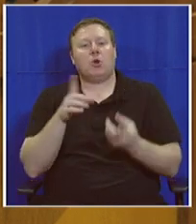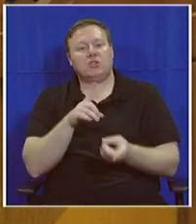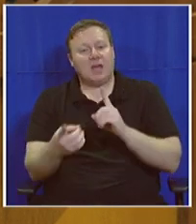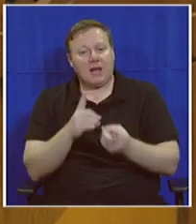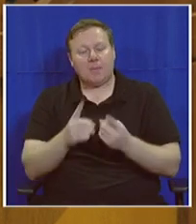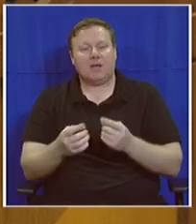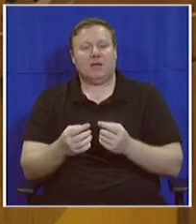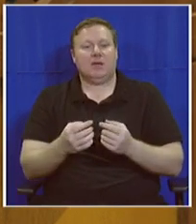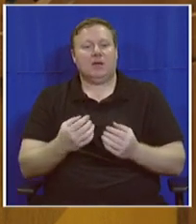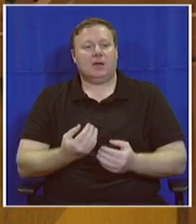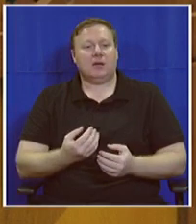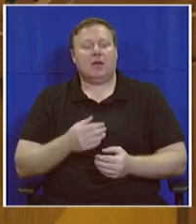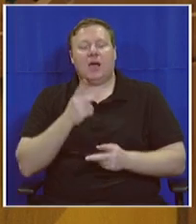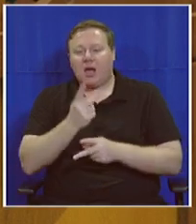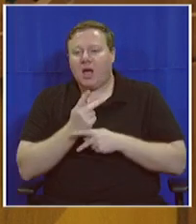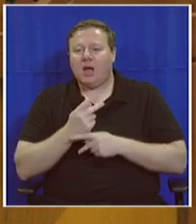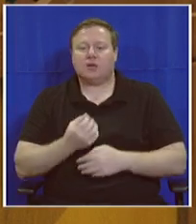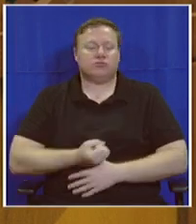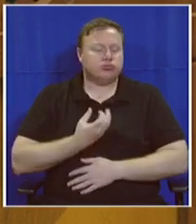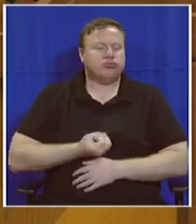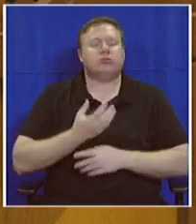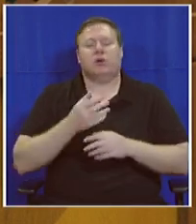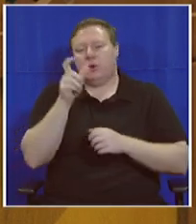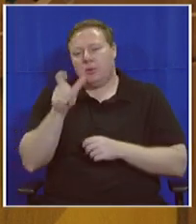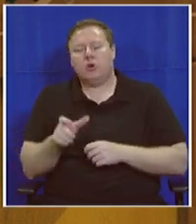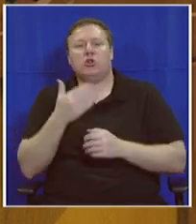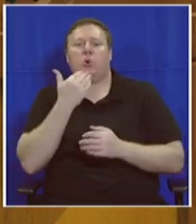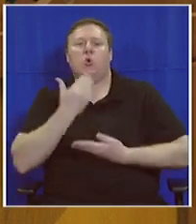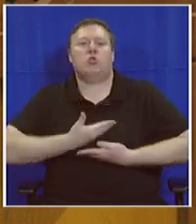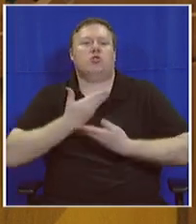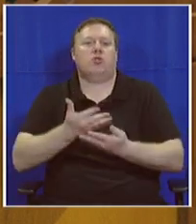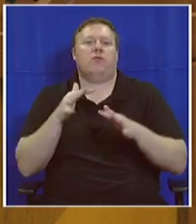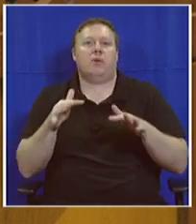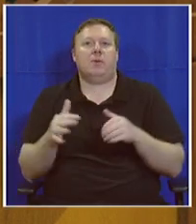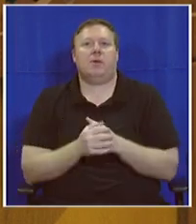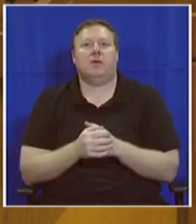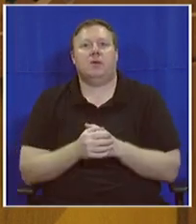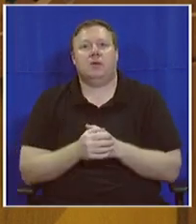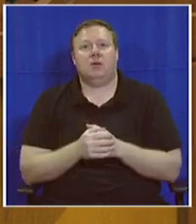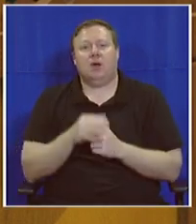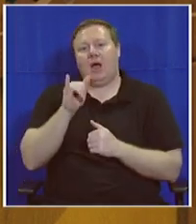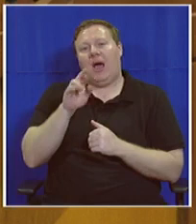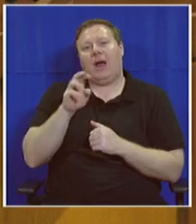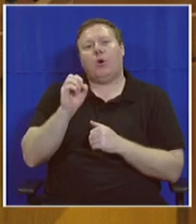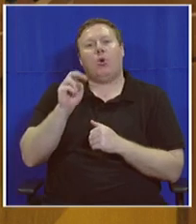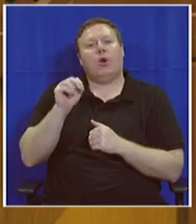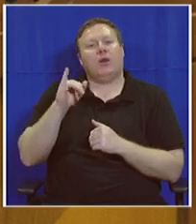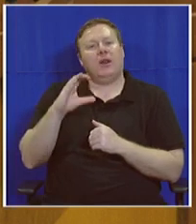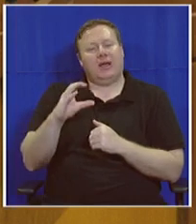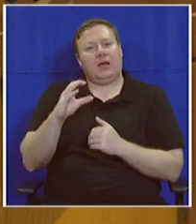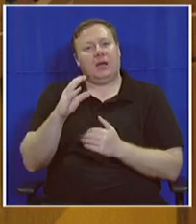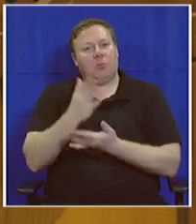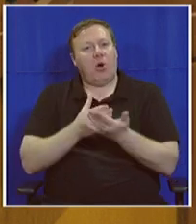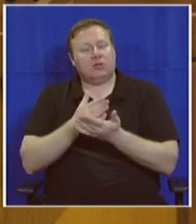passionate, kind, loving and humble servant of the people. The most ironic part of her passing is the fact